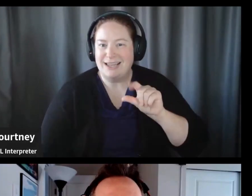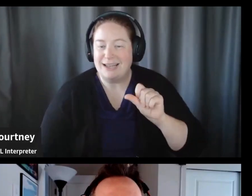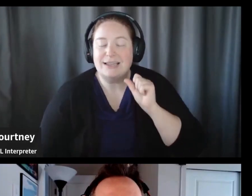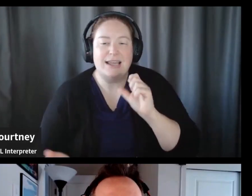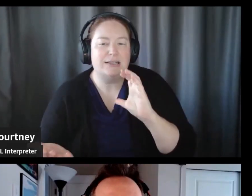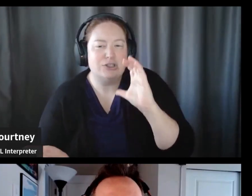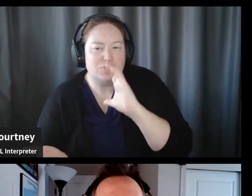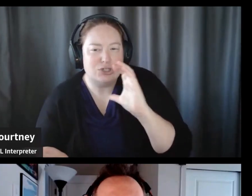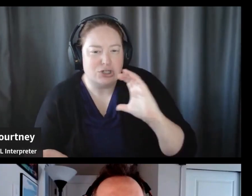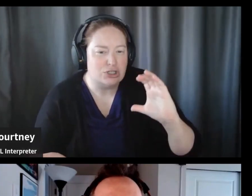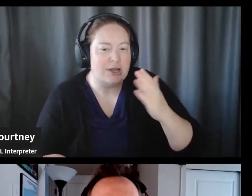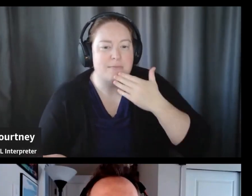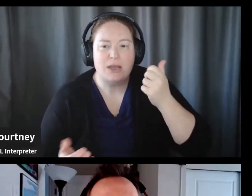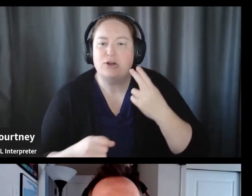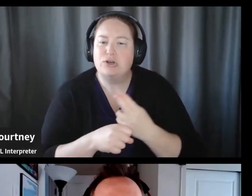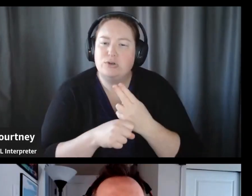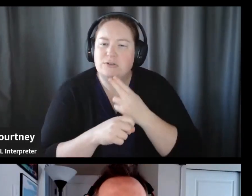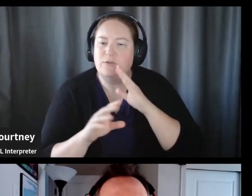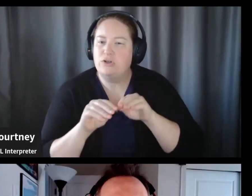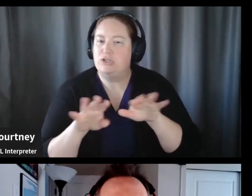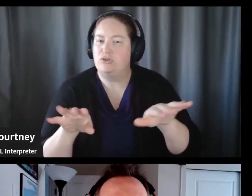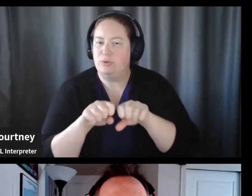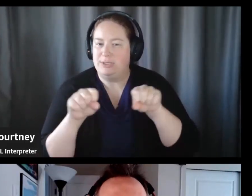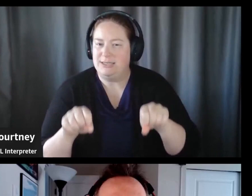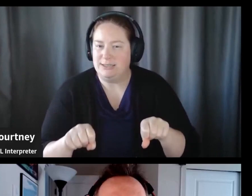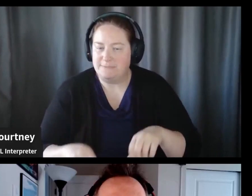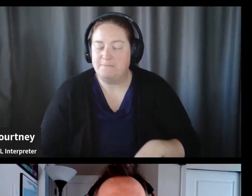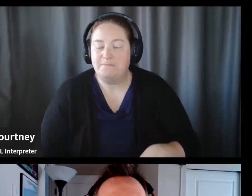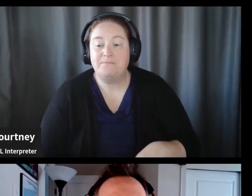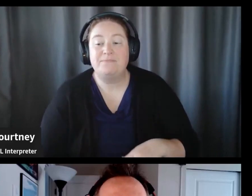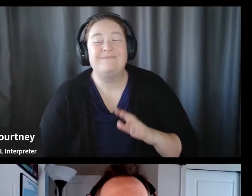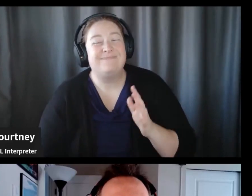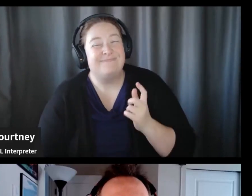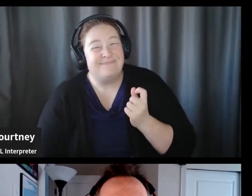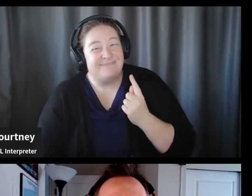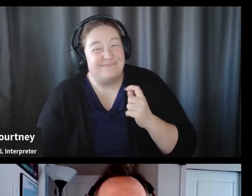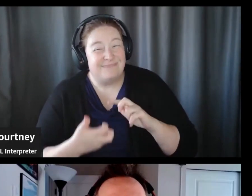the idea of a distributed system. Now, the problem with a